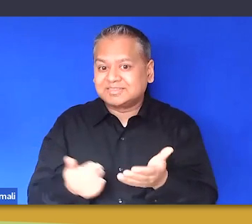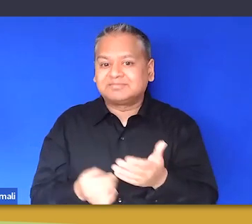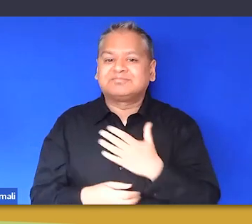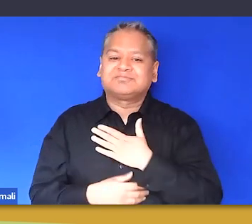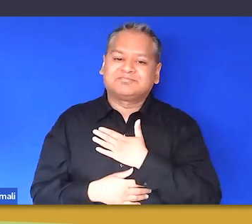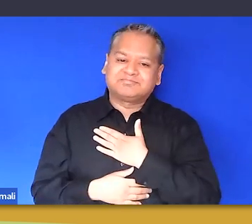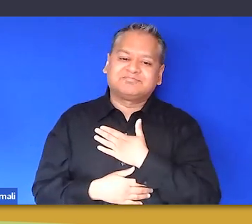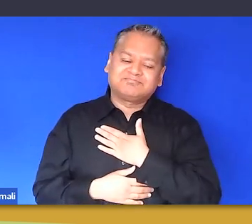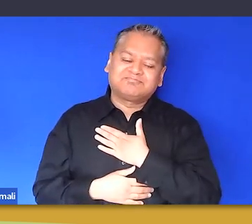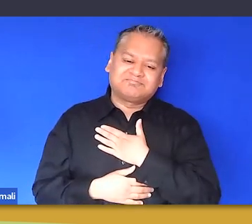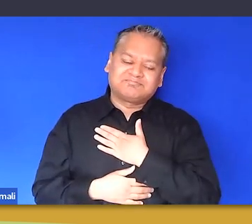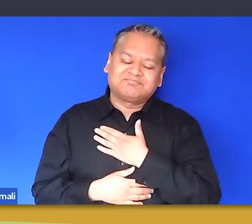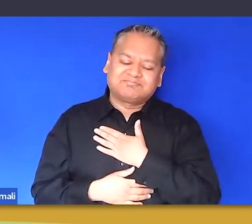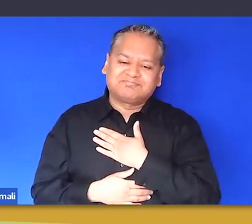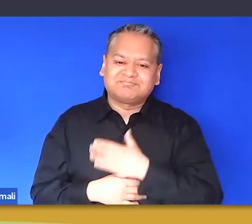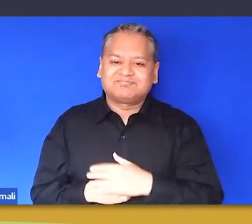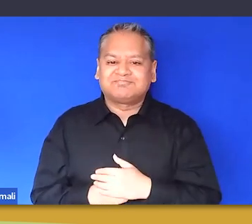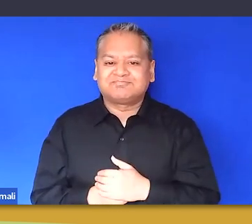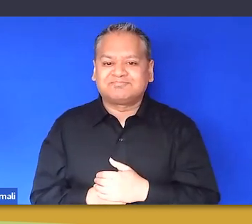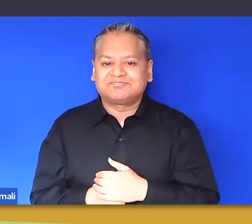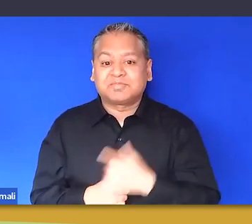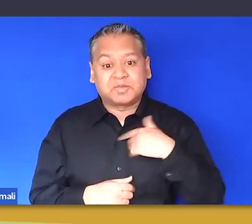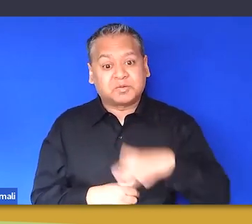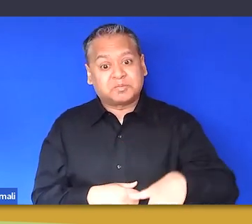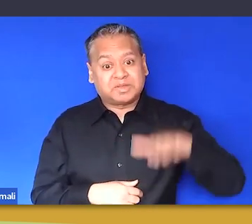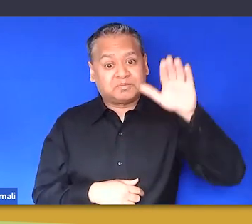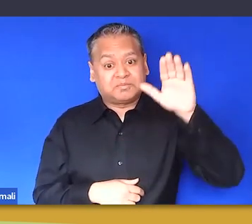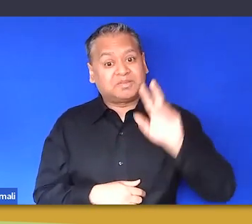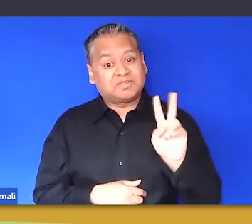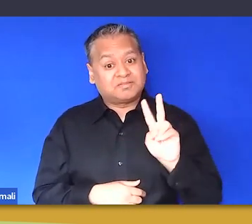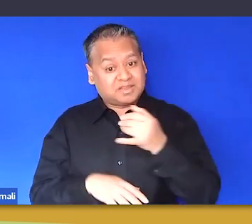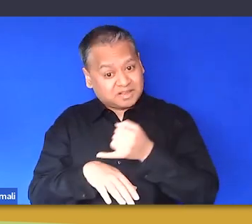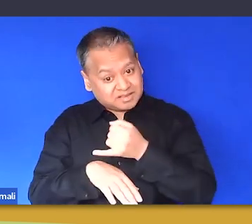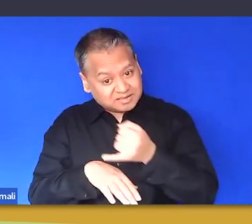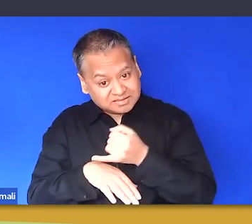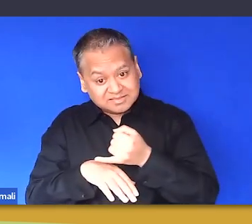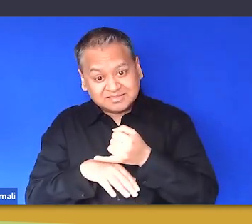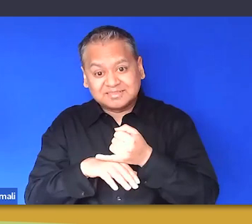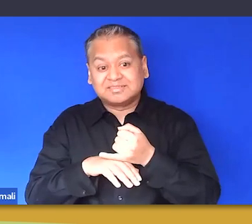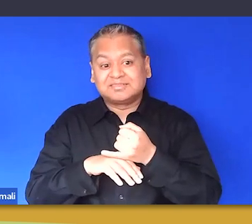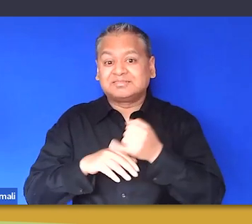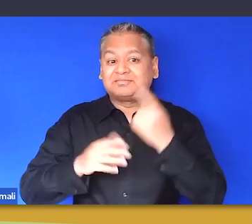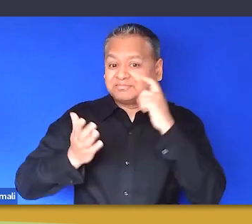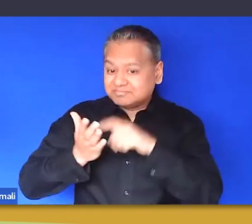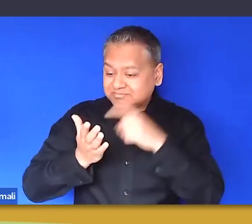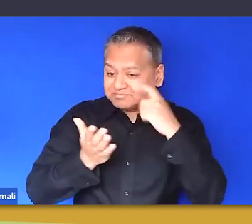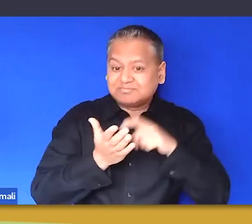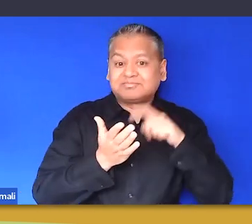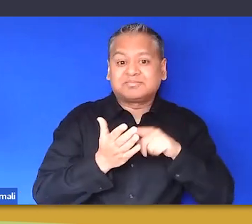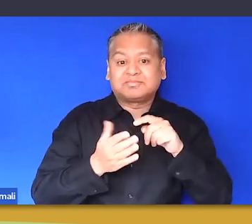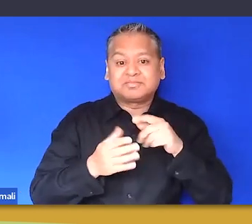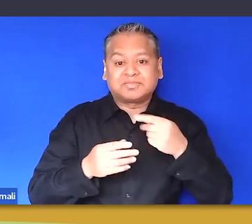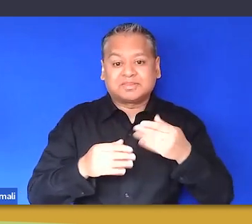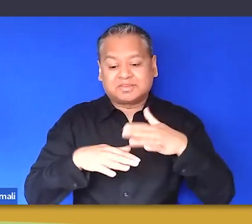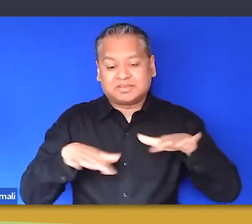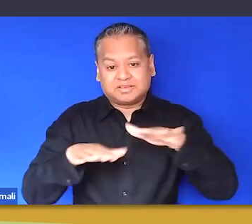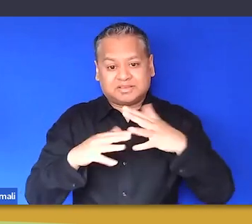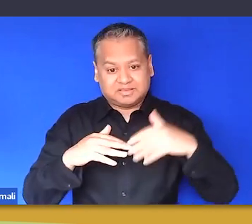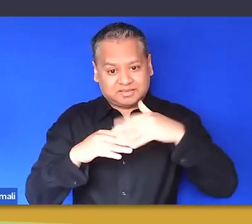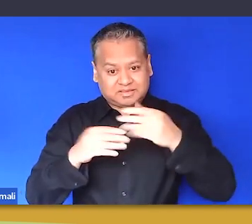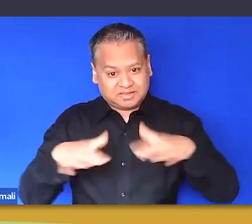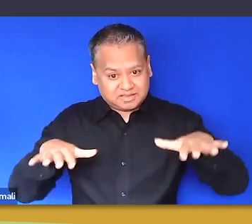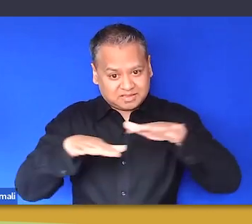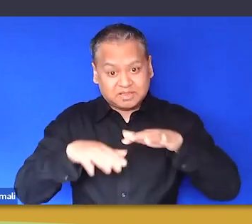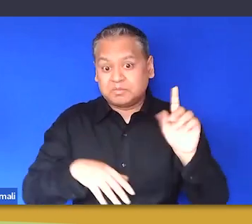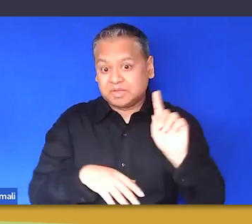territory of the Sauk and the Chianu and the Chalmuth peoples in Pichidat territory in Port